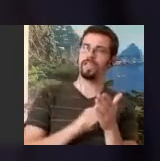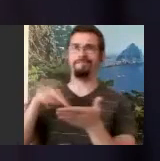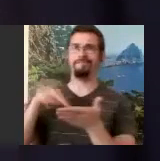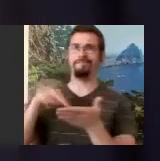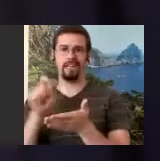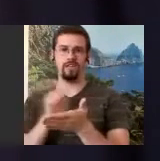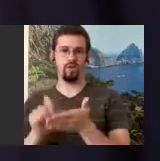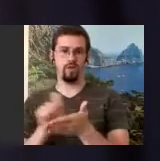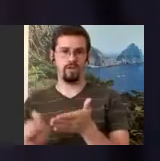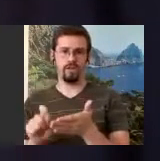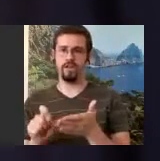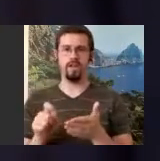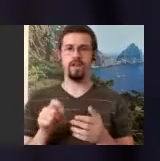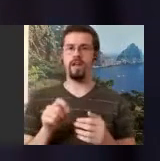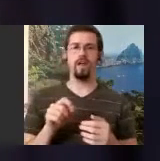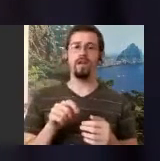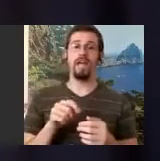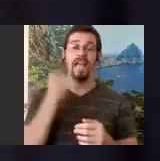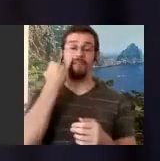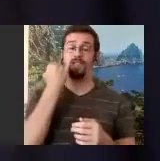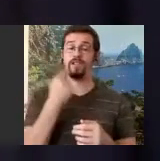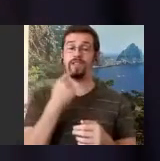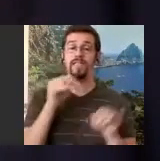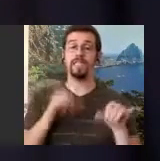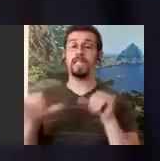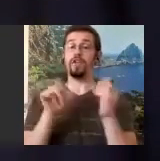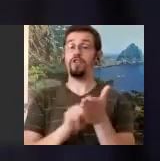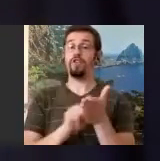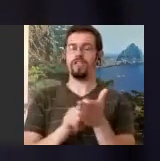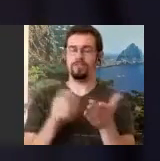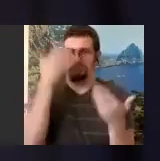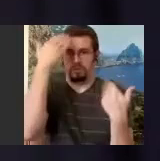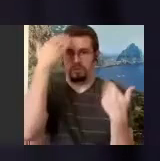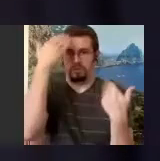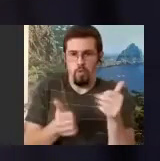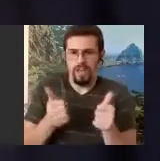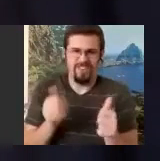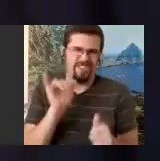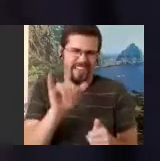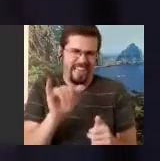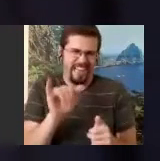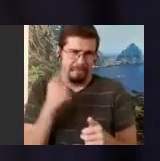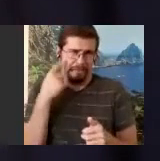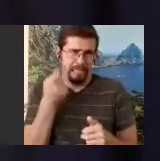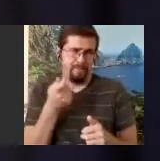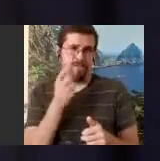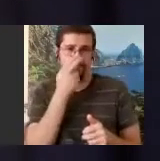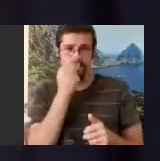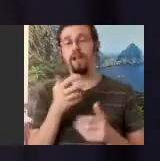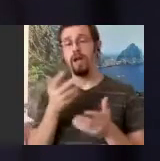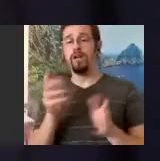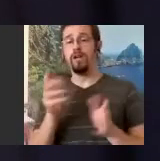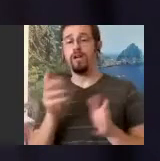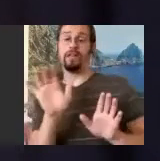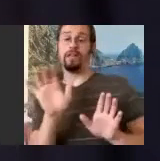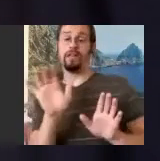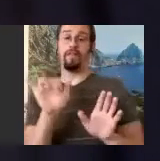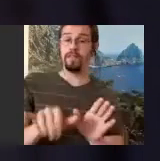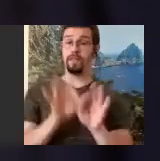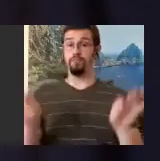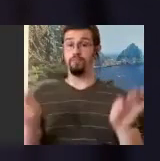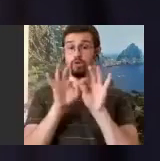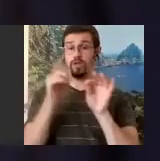of the word notation, or we don't know which notation we're talking about. I just thought I'd tell you. Kind of funny, huh? So, yeah, that's an important distinction to